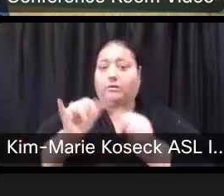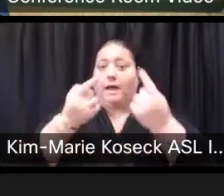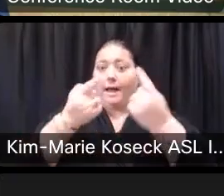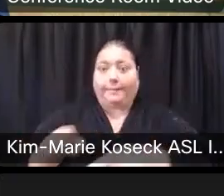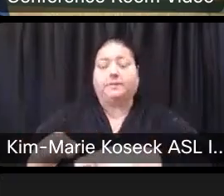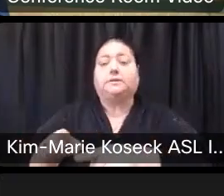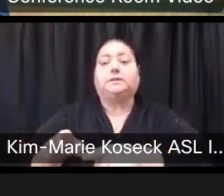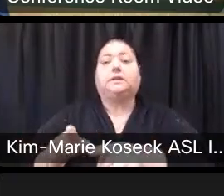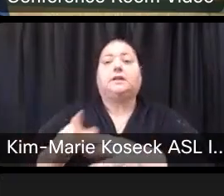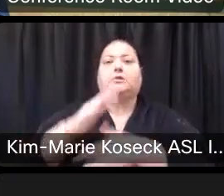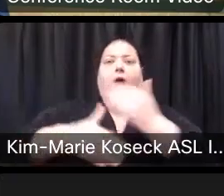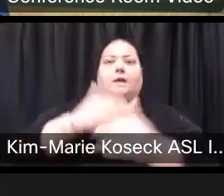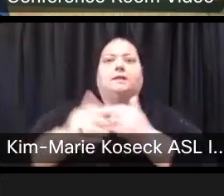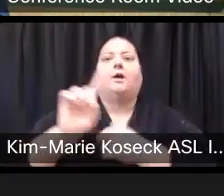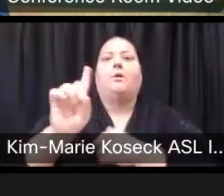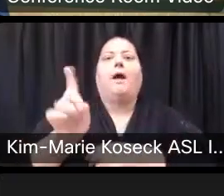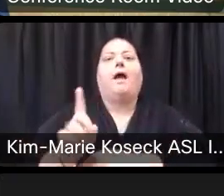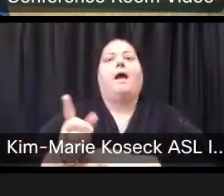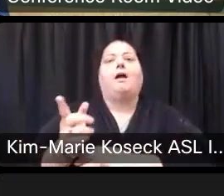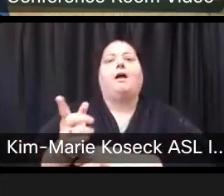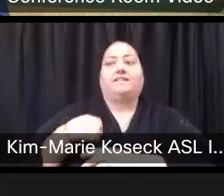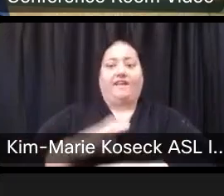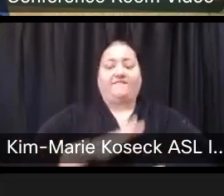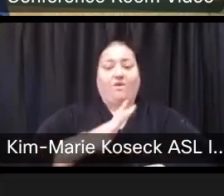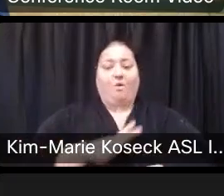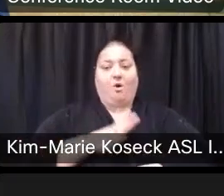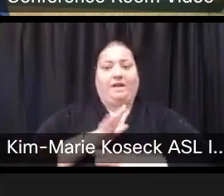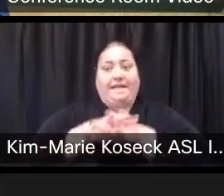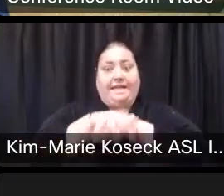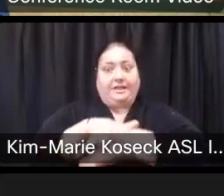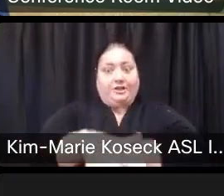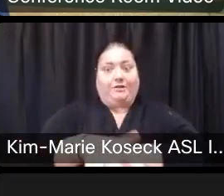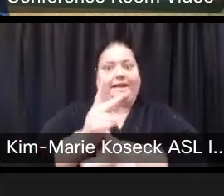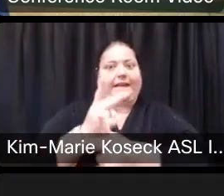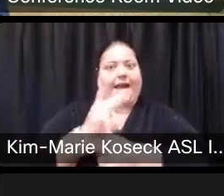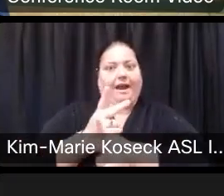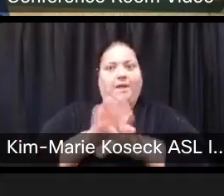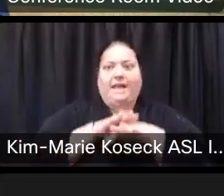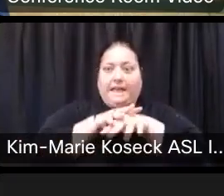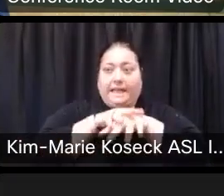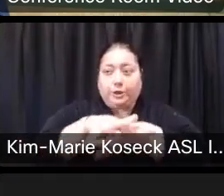a process where you could provide really formal integrated care by